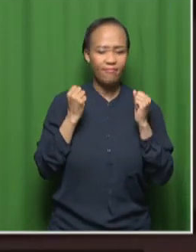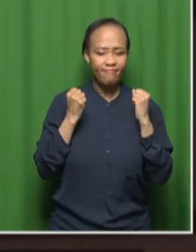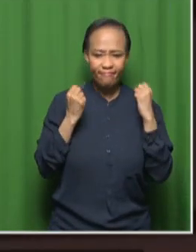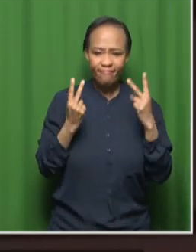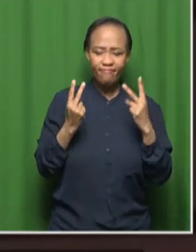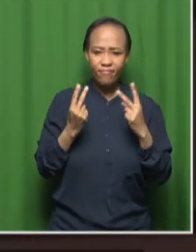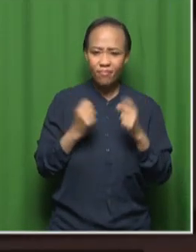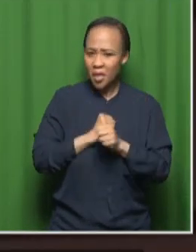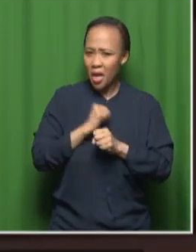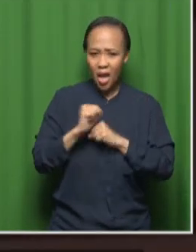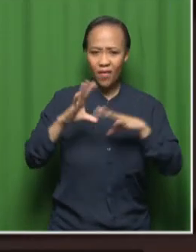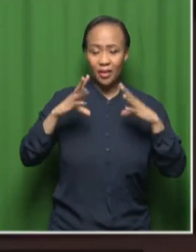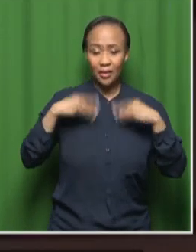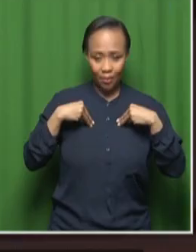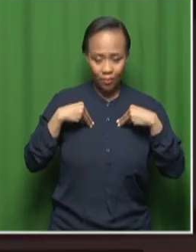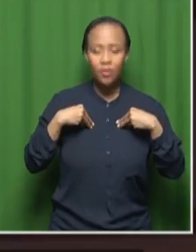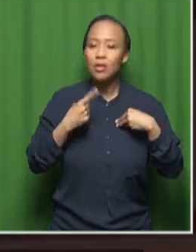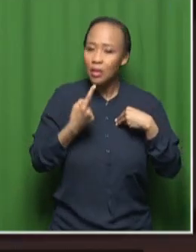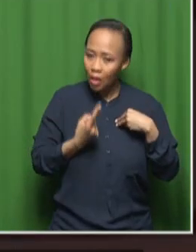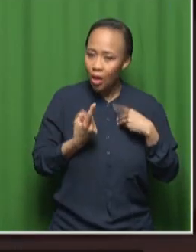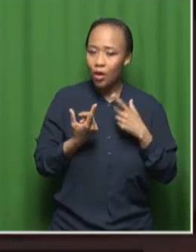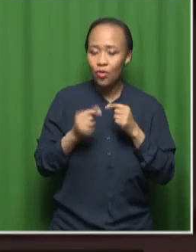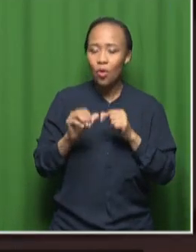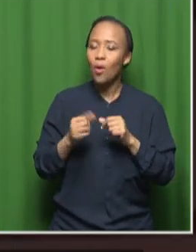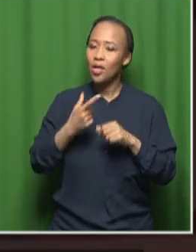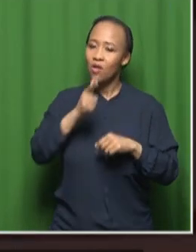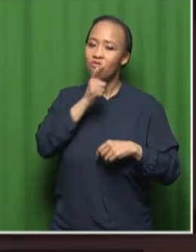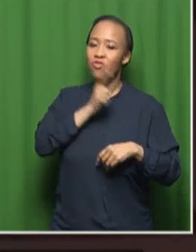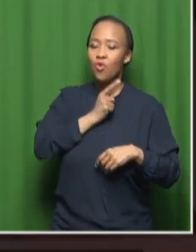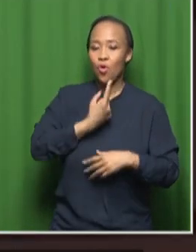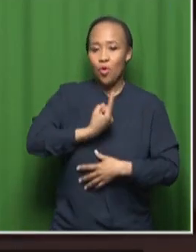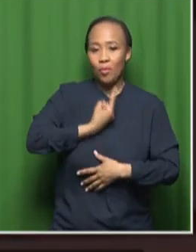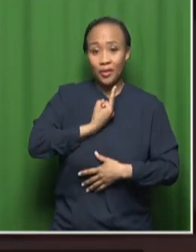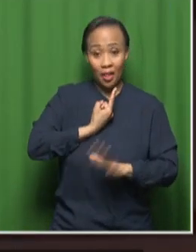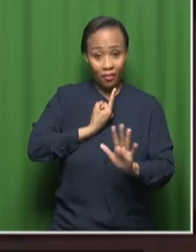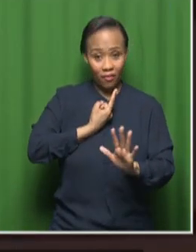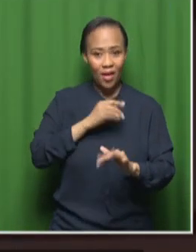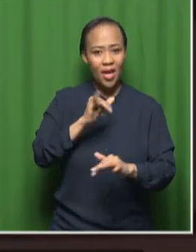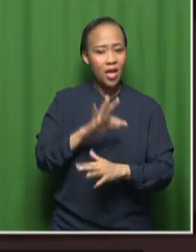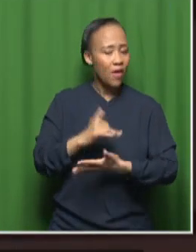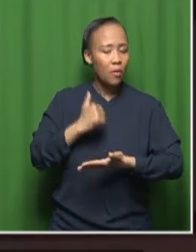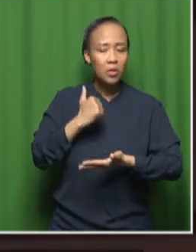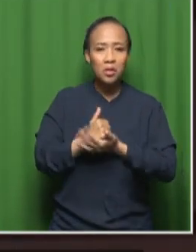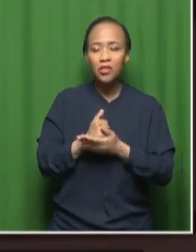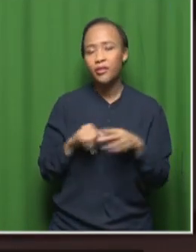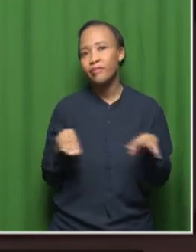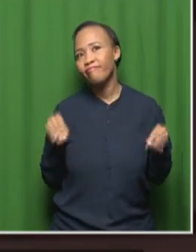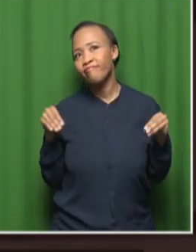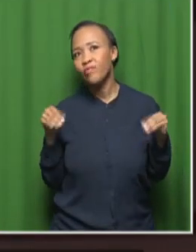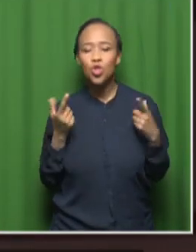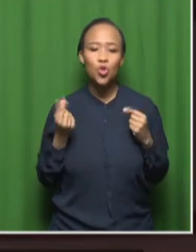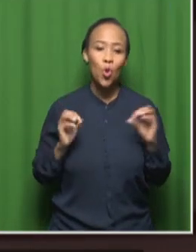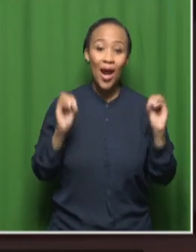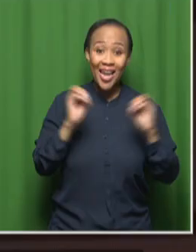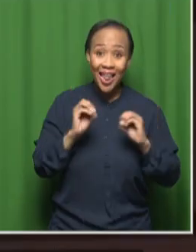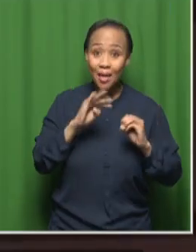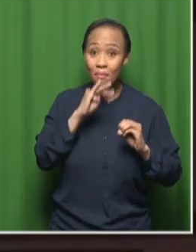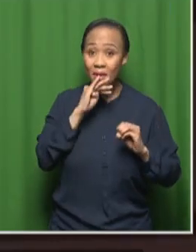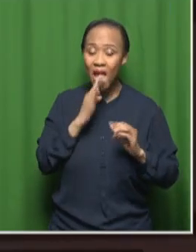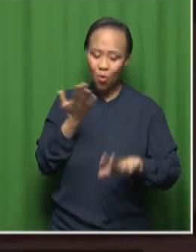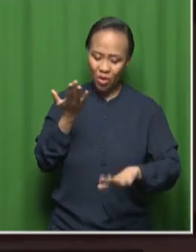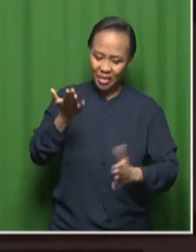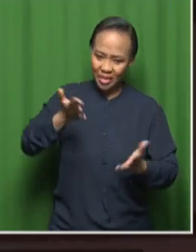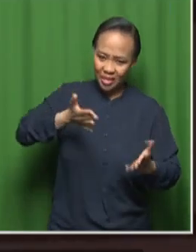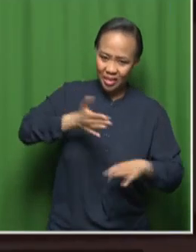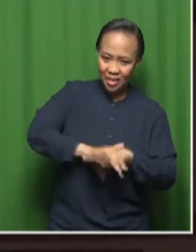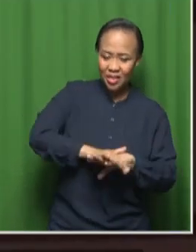hopeless backgrounds where I'm coming from. So I told myself, if I'm going to sit down and not do anything, I'm just going to die like this. So I have to make sure that I'm